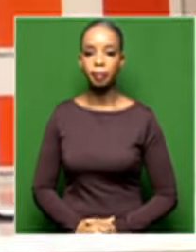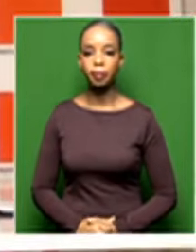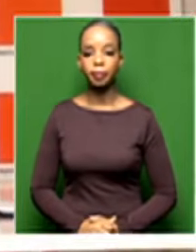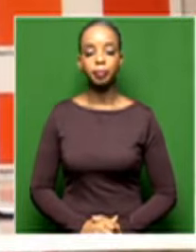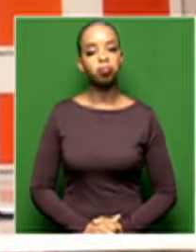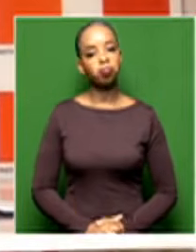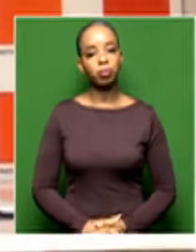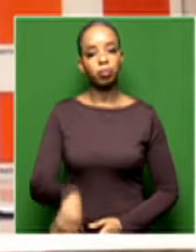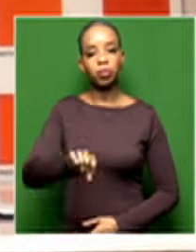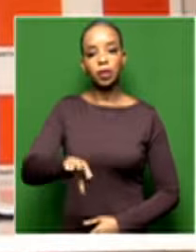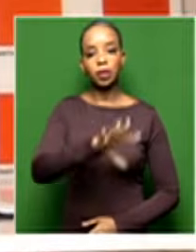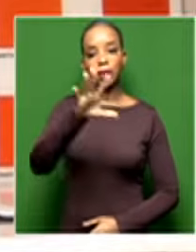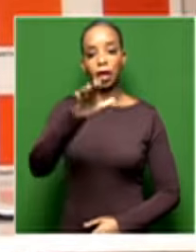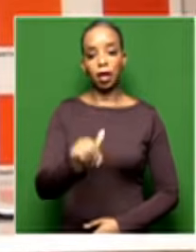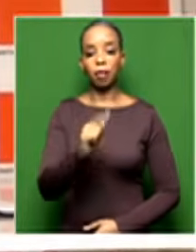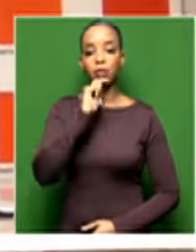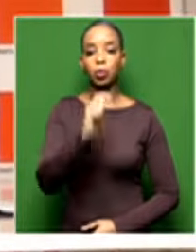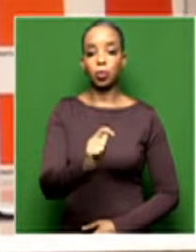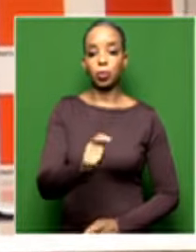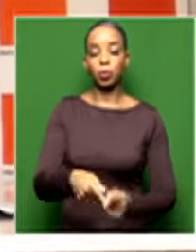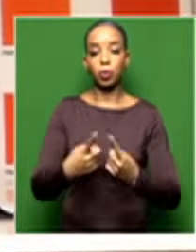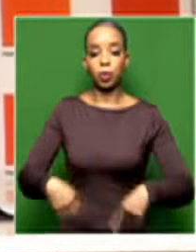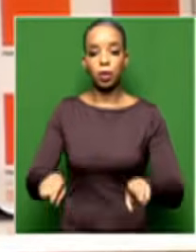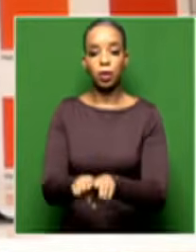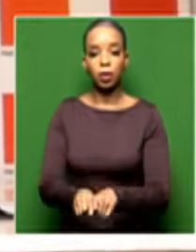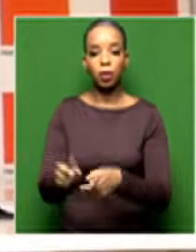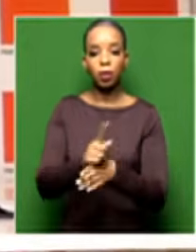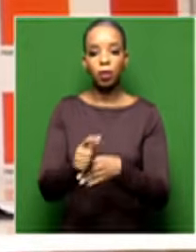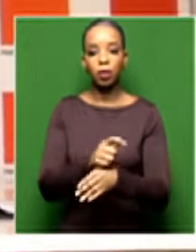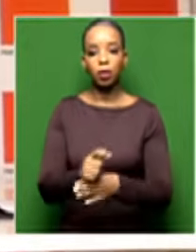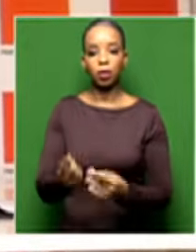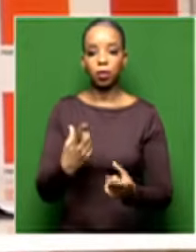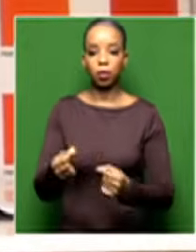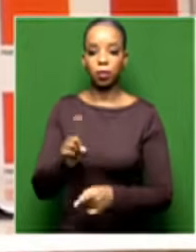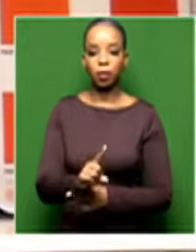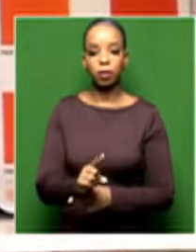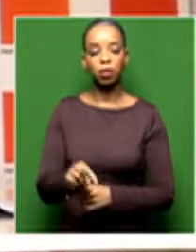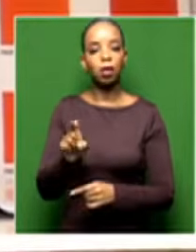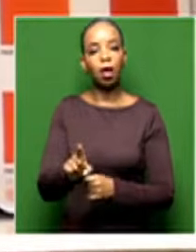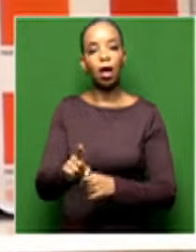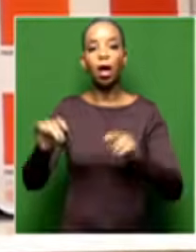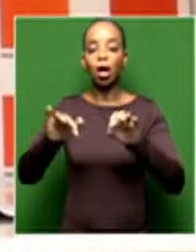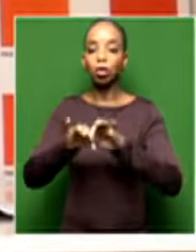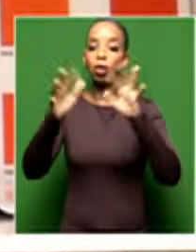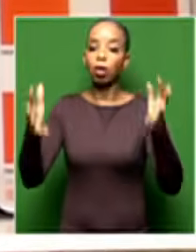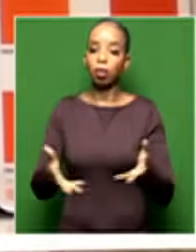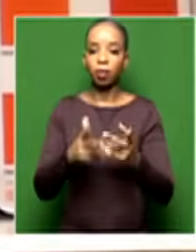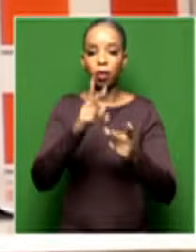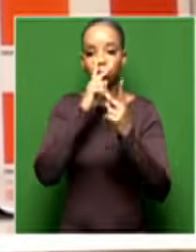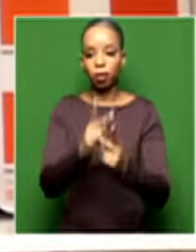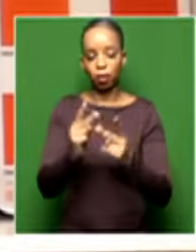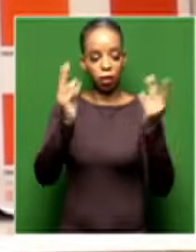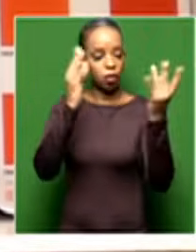In South Africa, obviously, we're always trying to benchmark ourselves to global trends. So globally, you can look at the numbers and